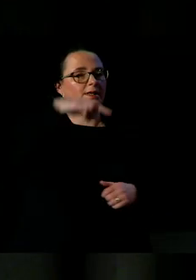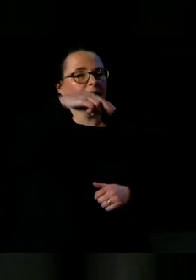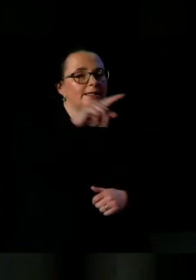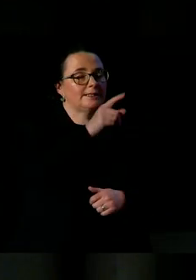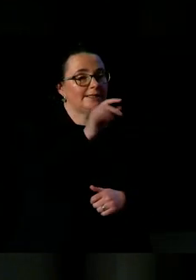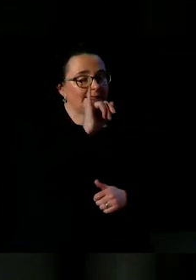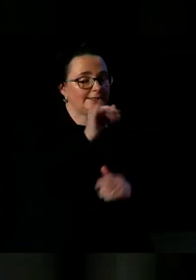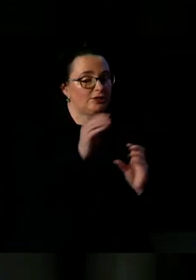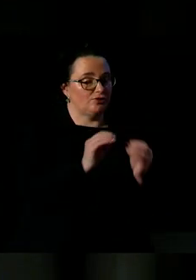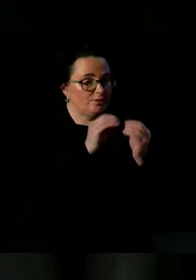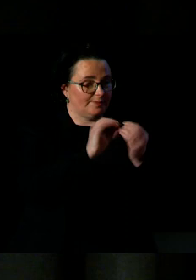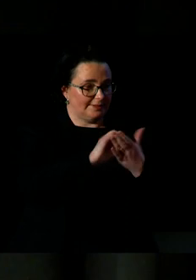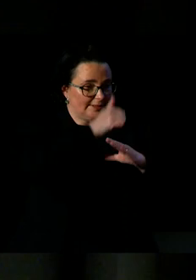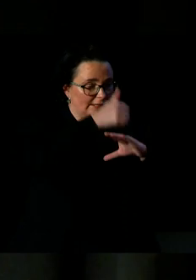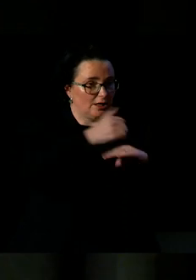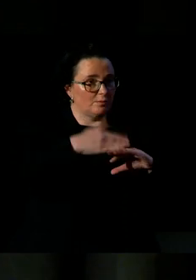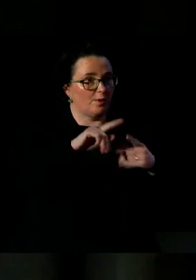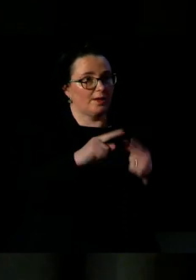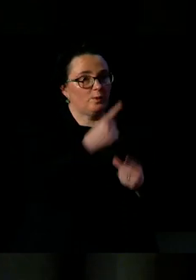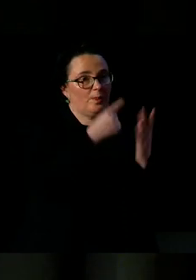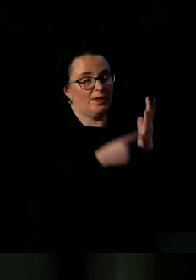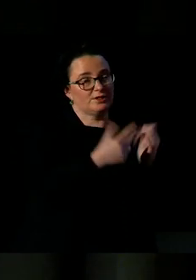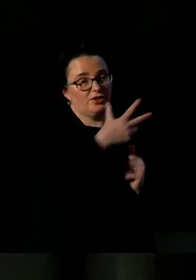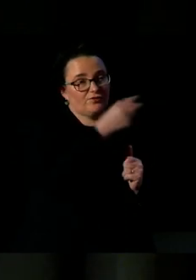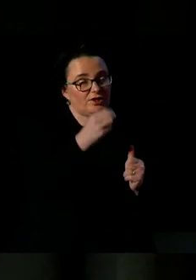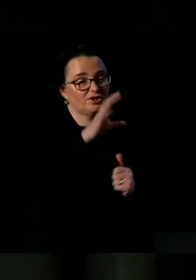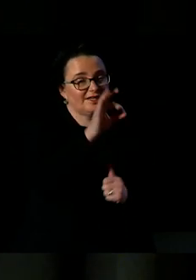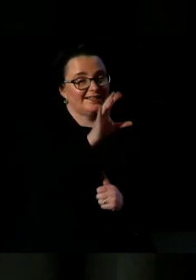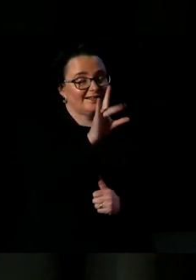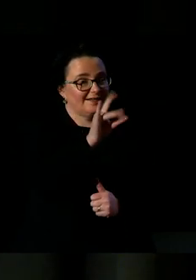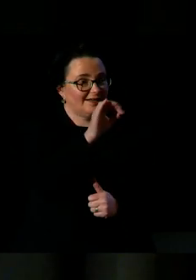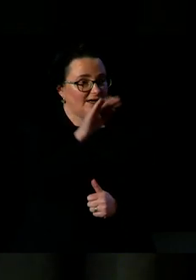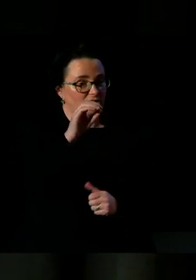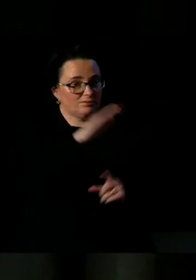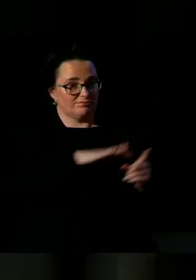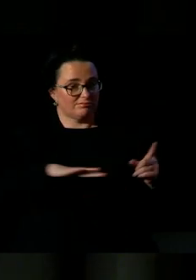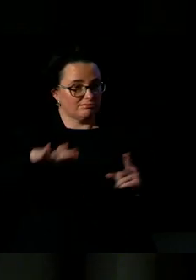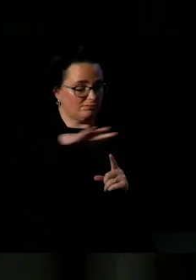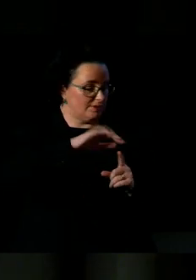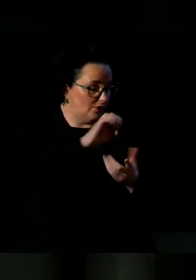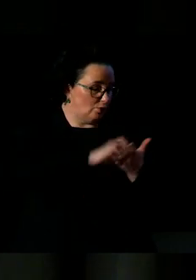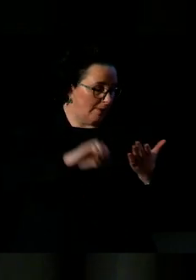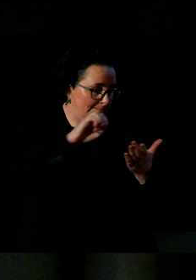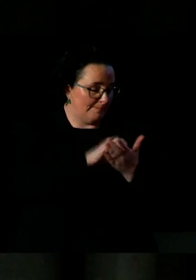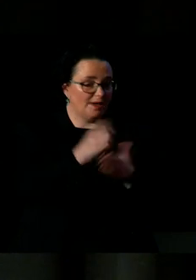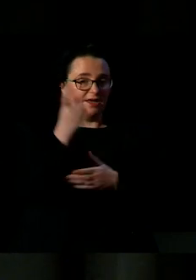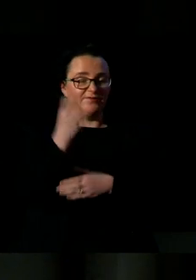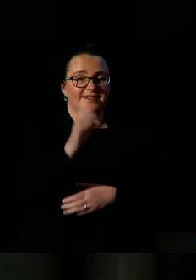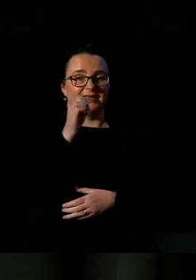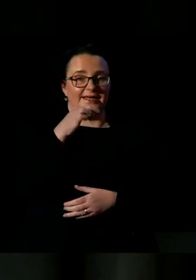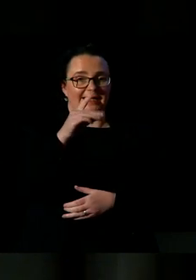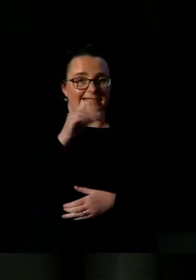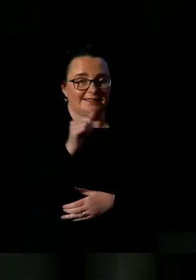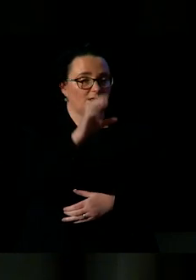More than 1,300 ghettos were created throughout Nazi-occupied Europe. I invite End O'Neill of the UN